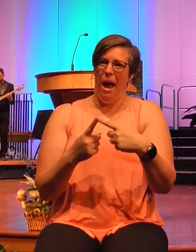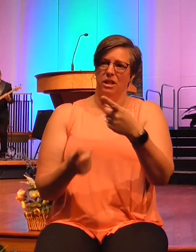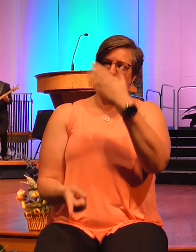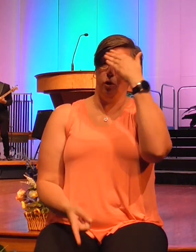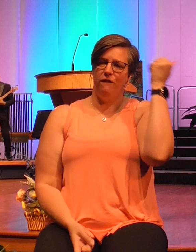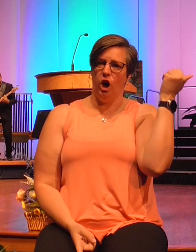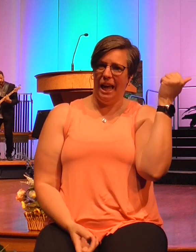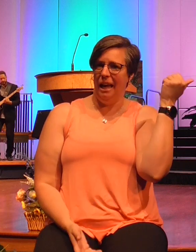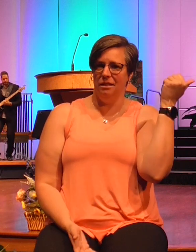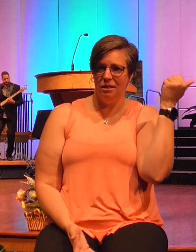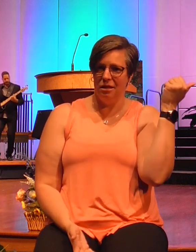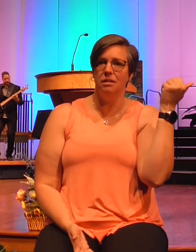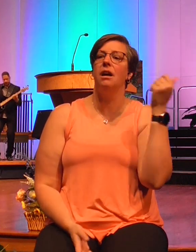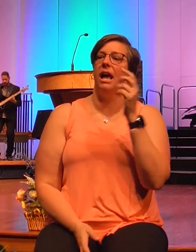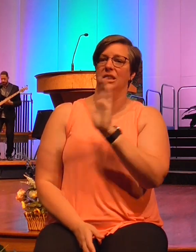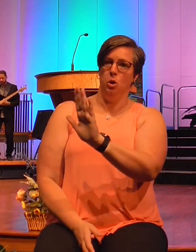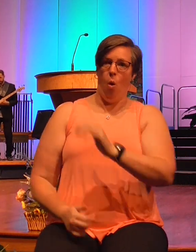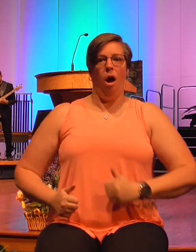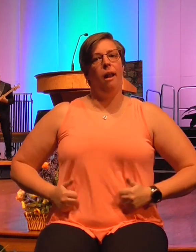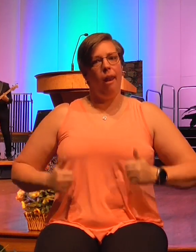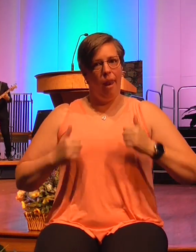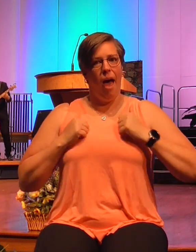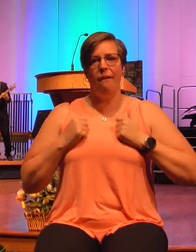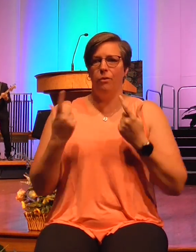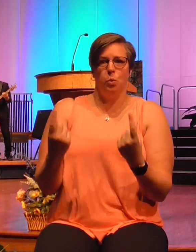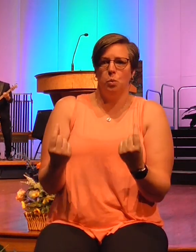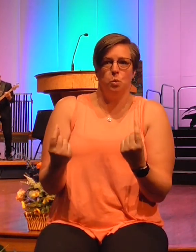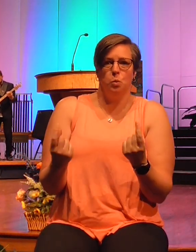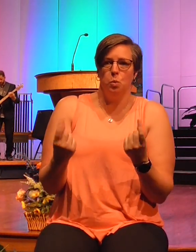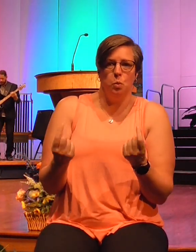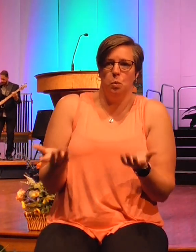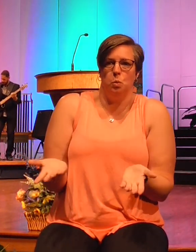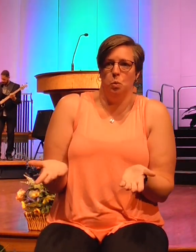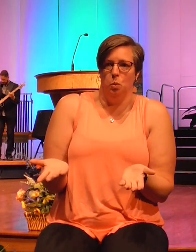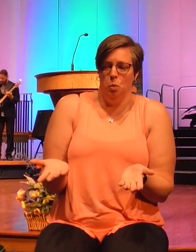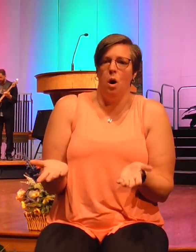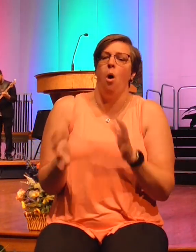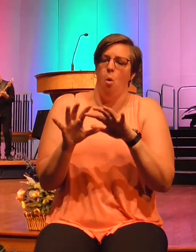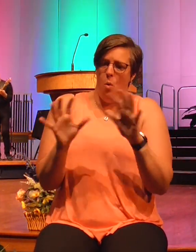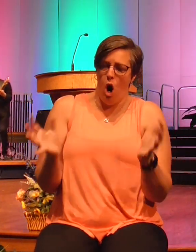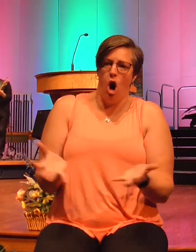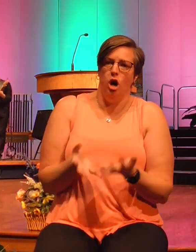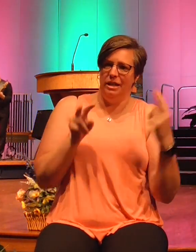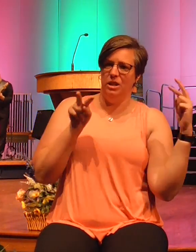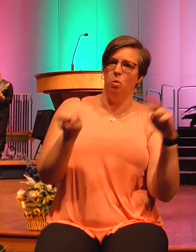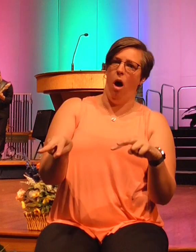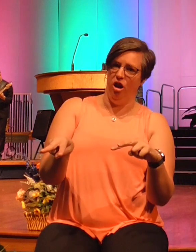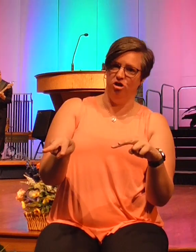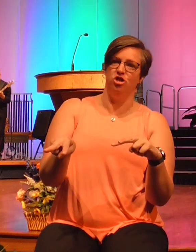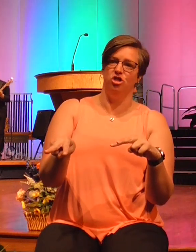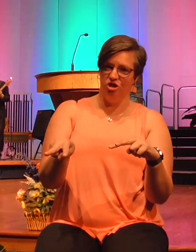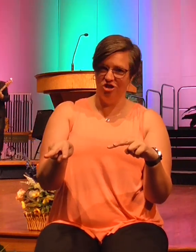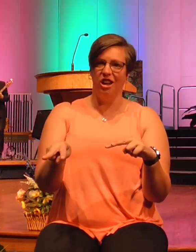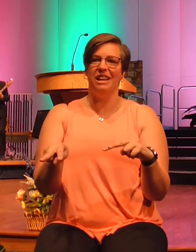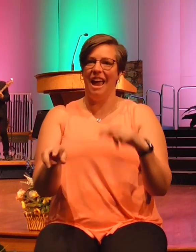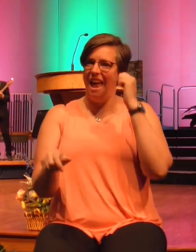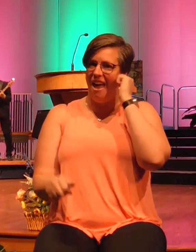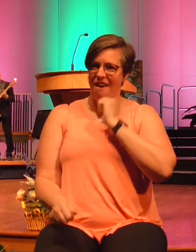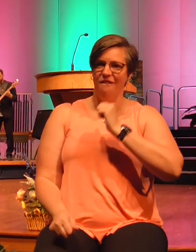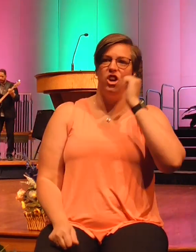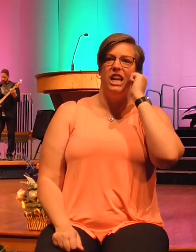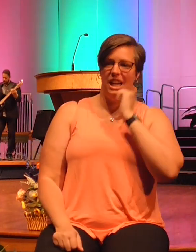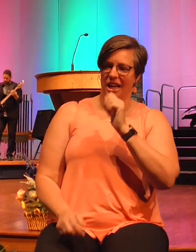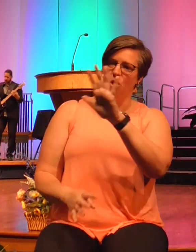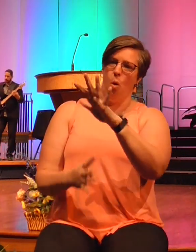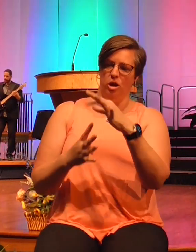forget? It's your life, what you gonna do? The world is watching you every day.